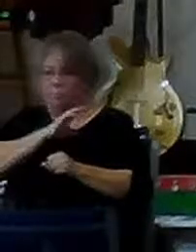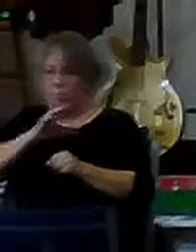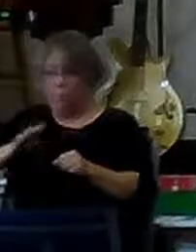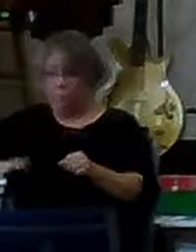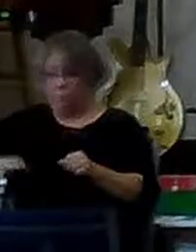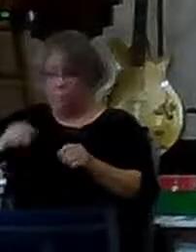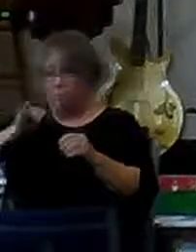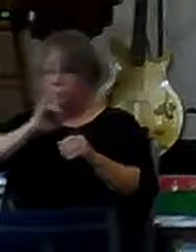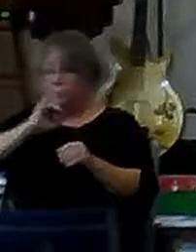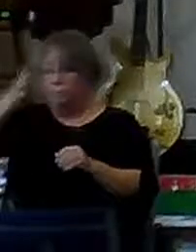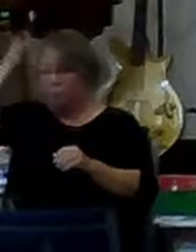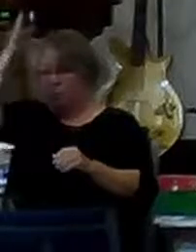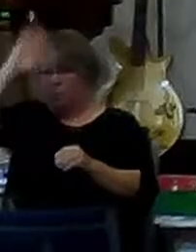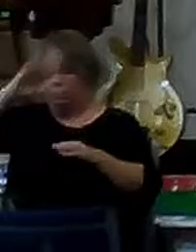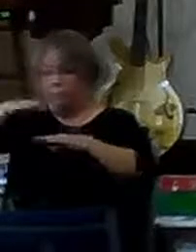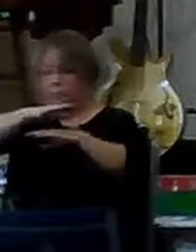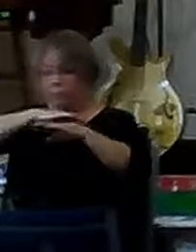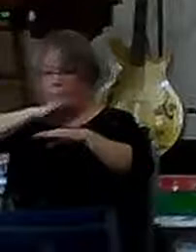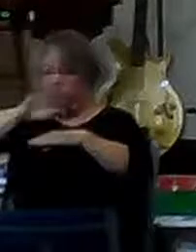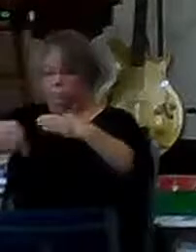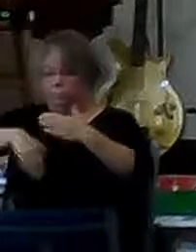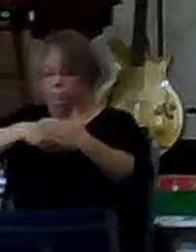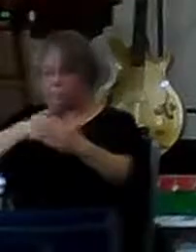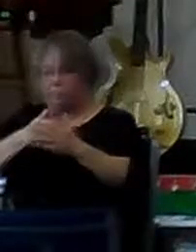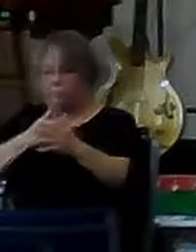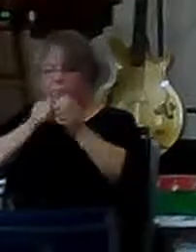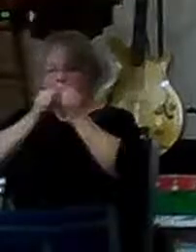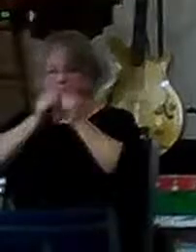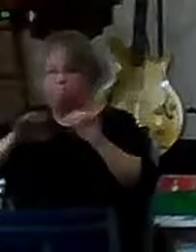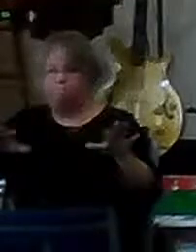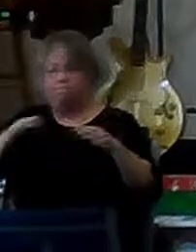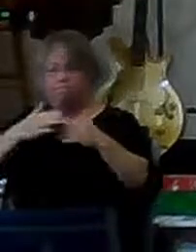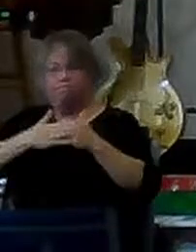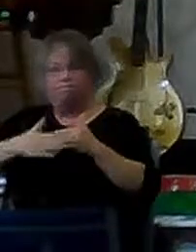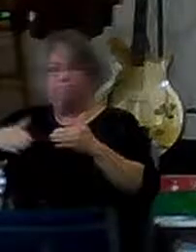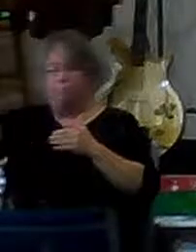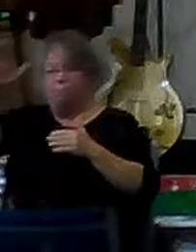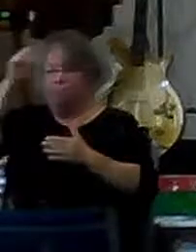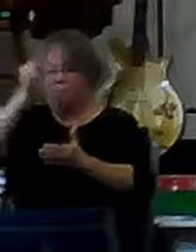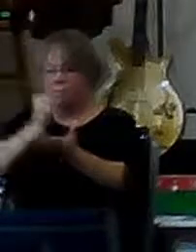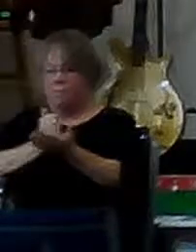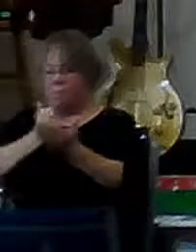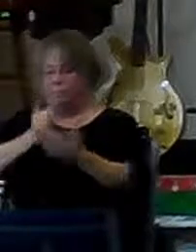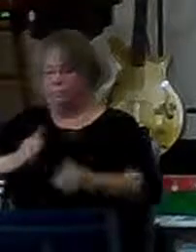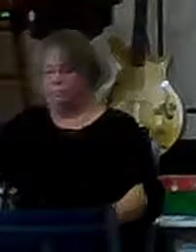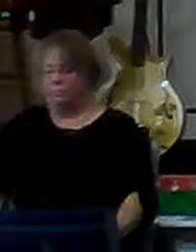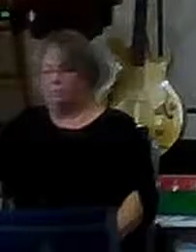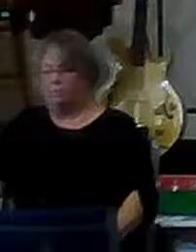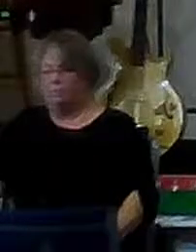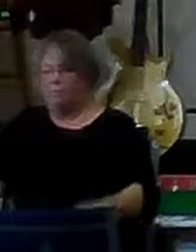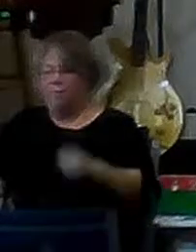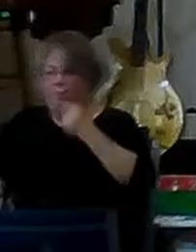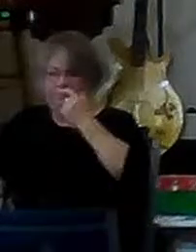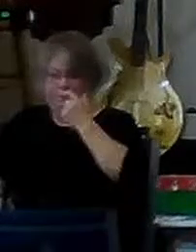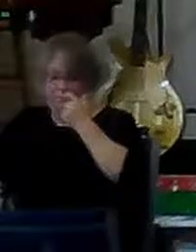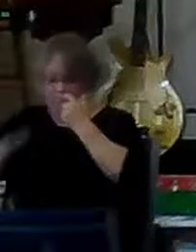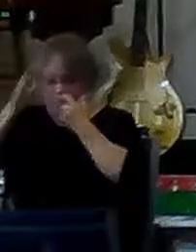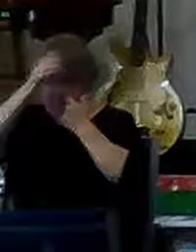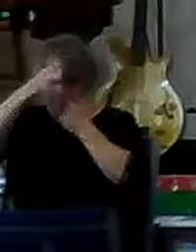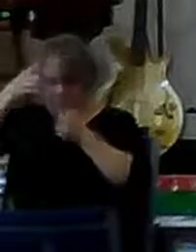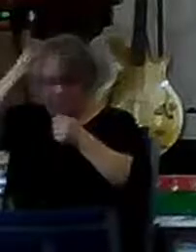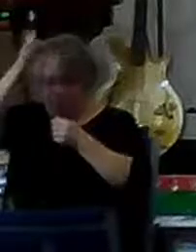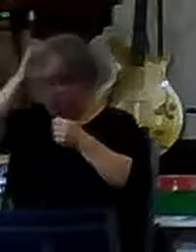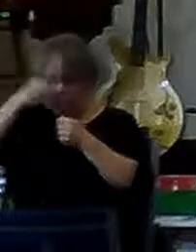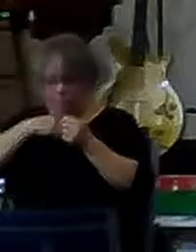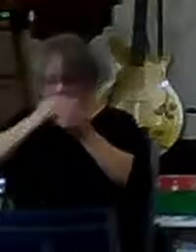God over all. Blessed forever. Amen." Father God, I do ask